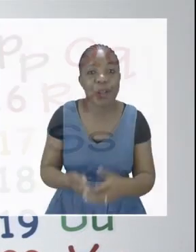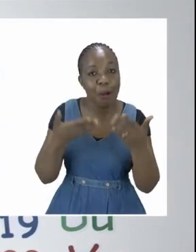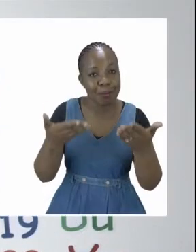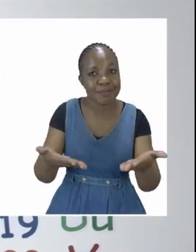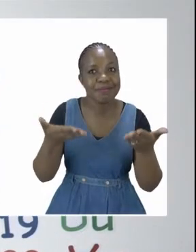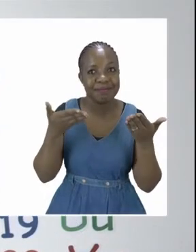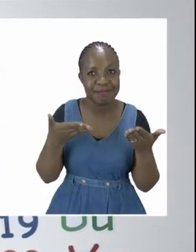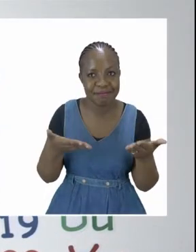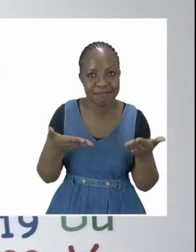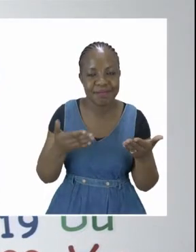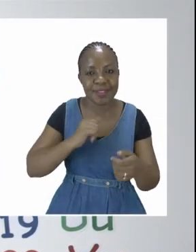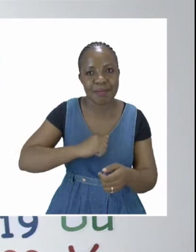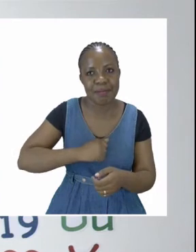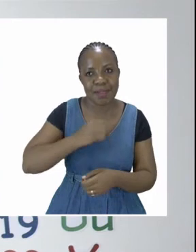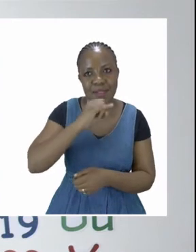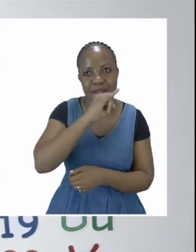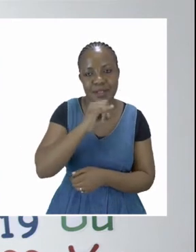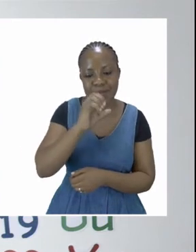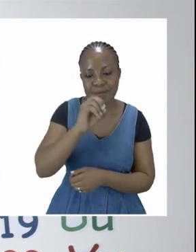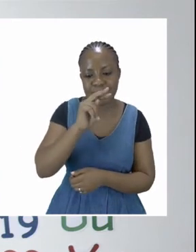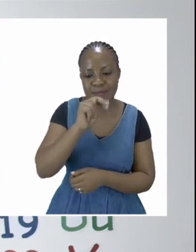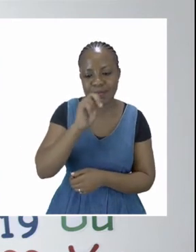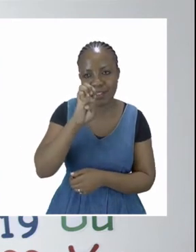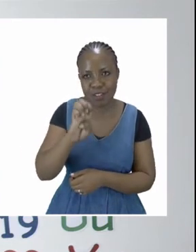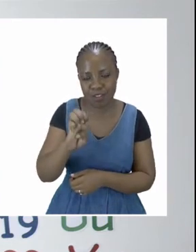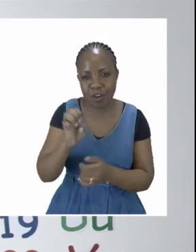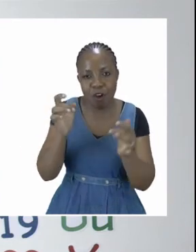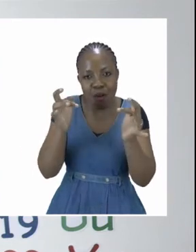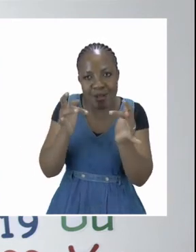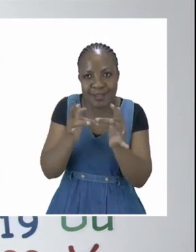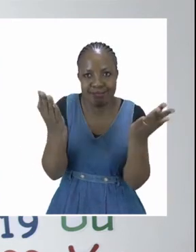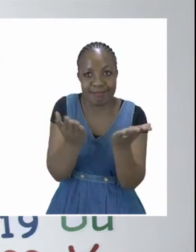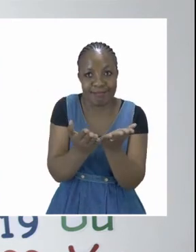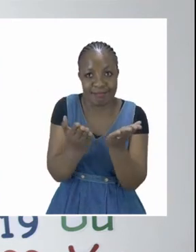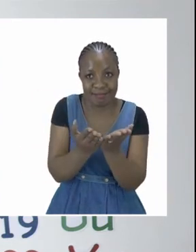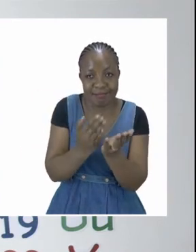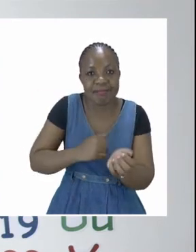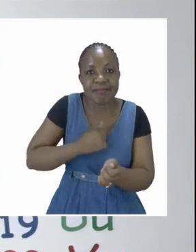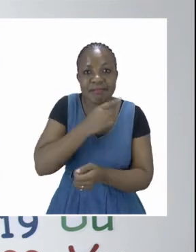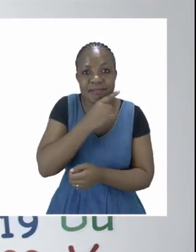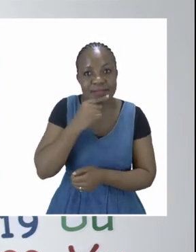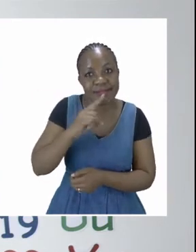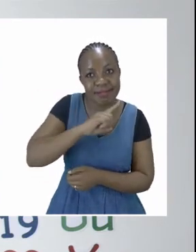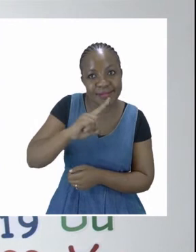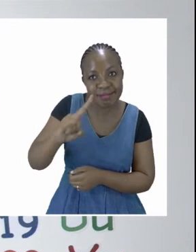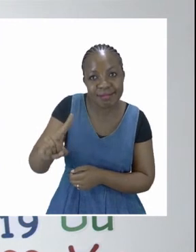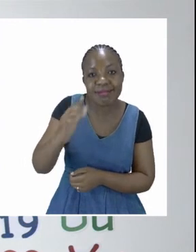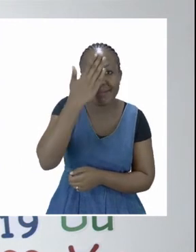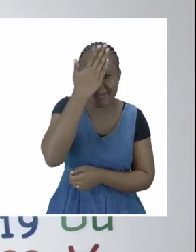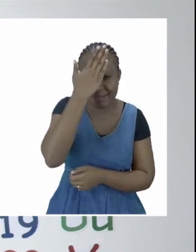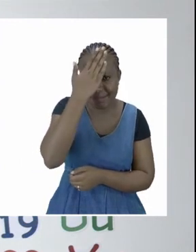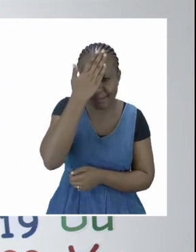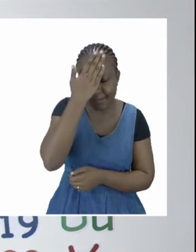Welcome to My Zone Online School. My name is Teacher Mutsa. Get your education